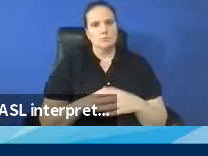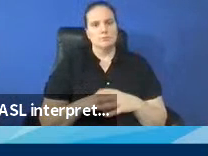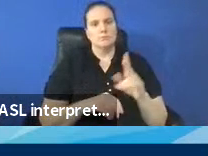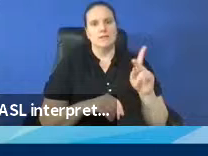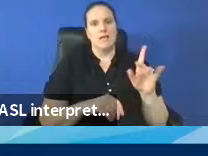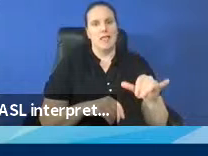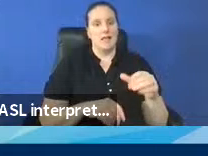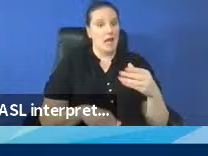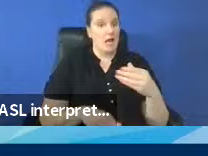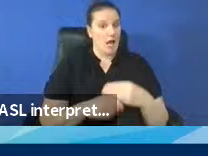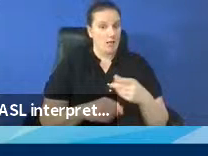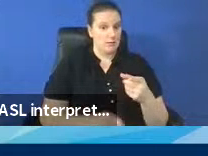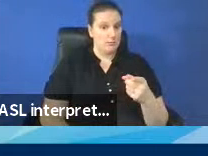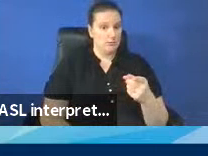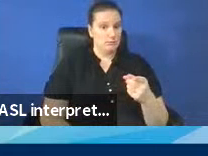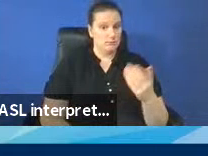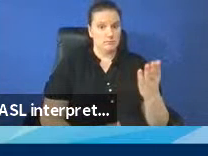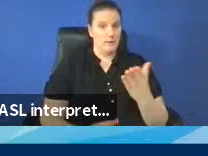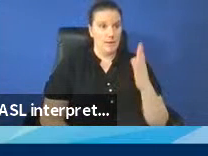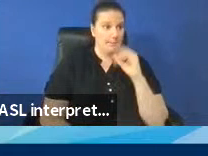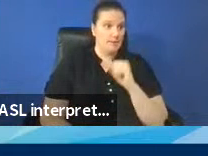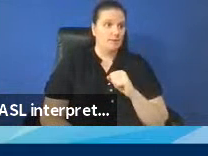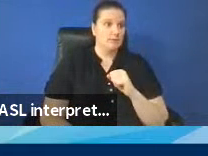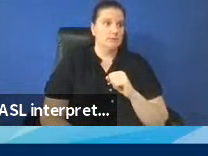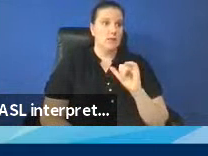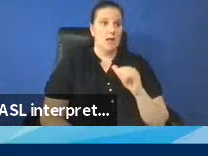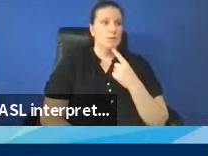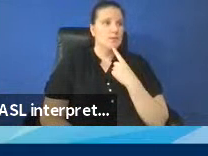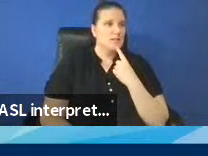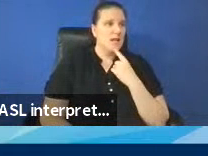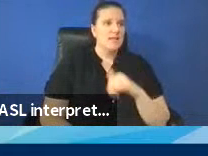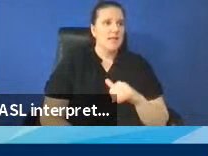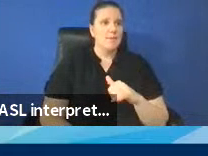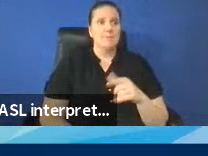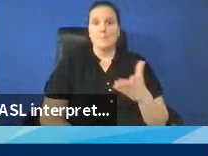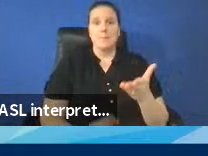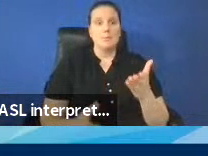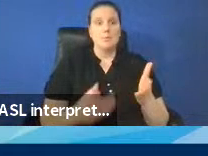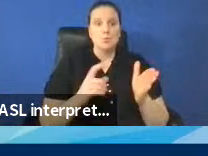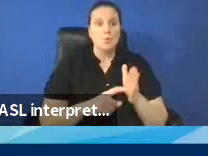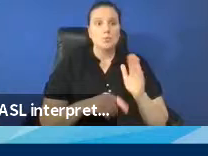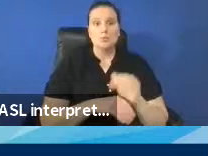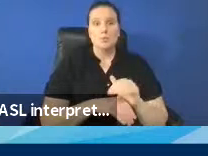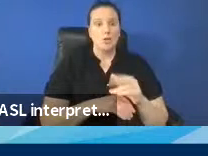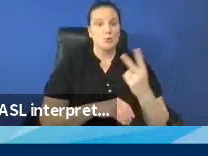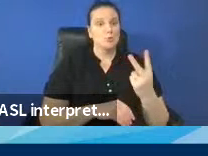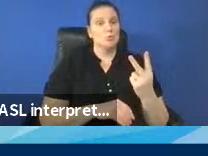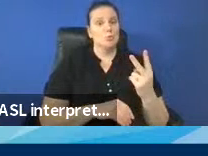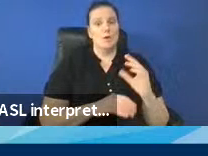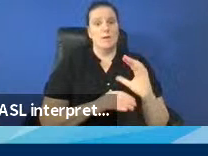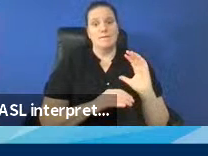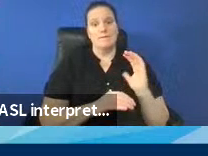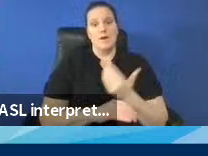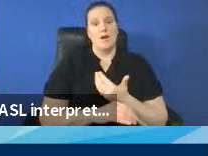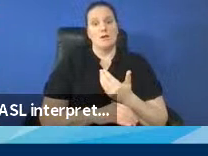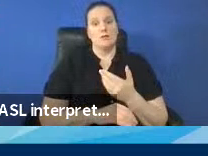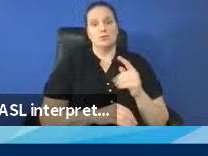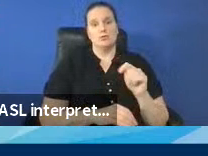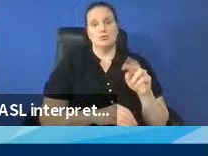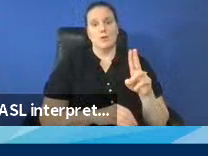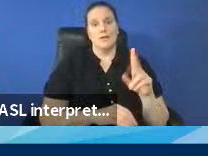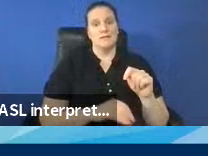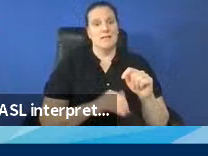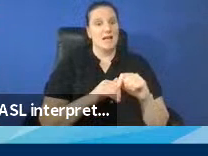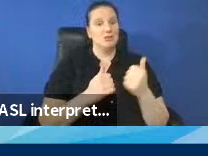Kelly add anything that I may miss, but I'll just say that you may notice tonight, two of our transit